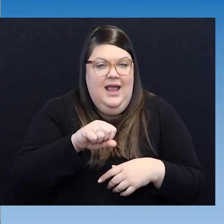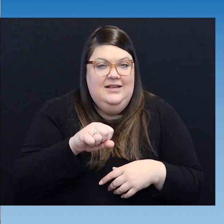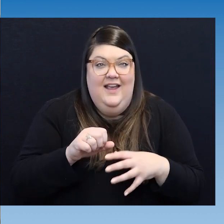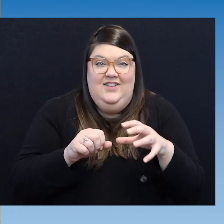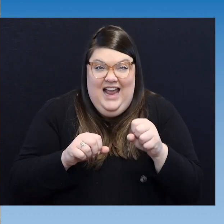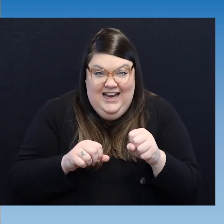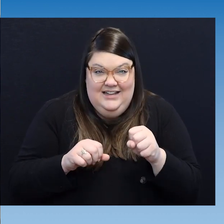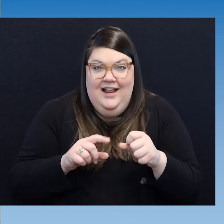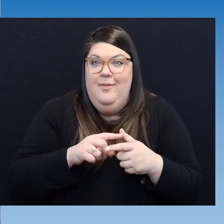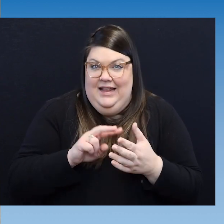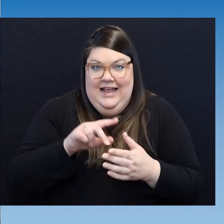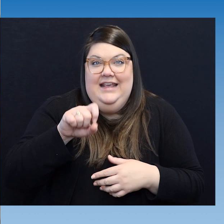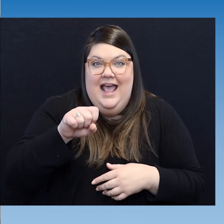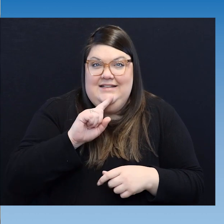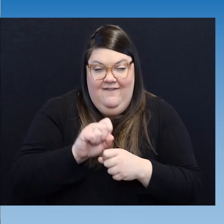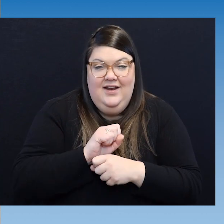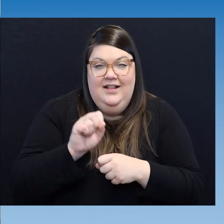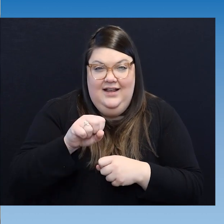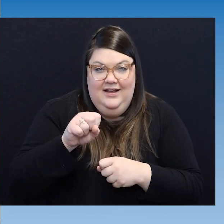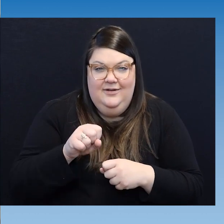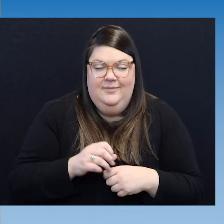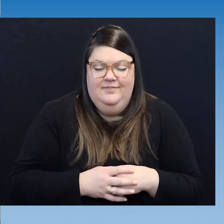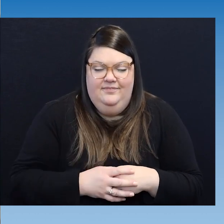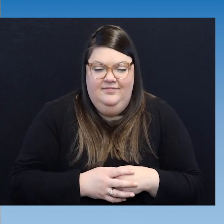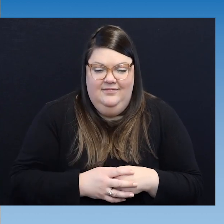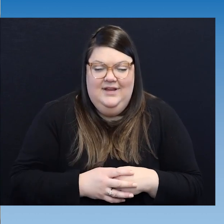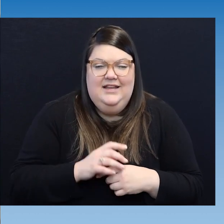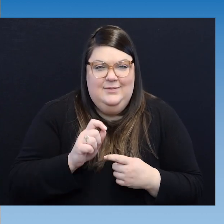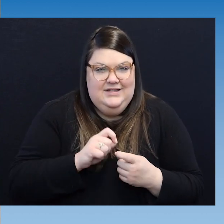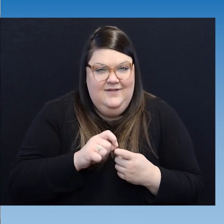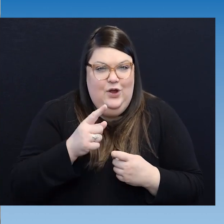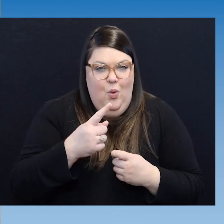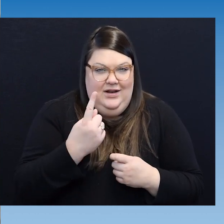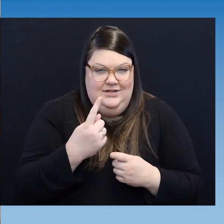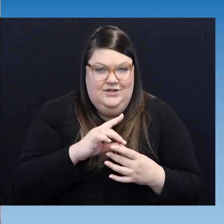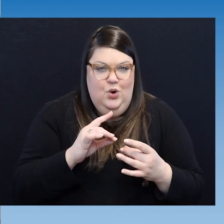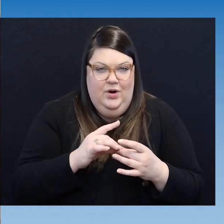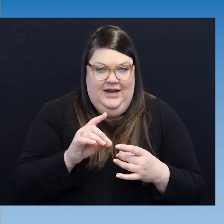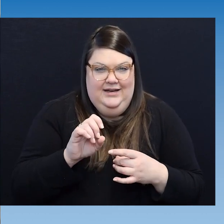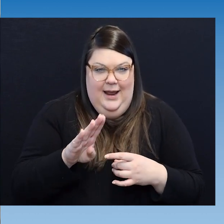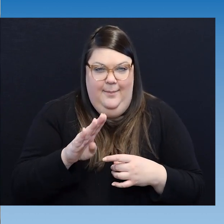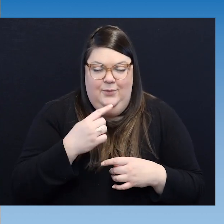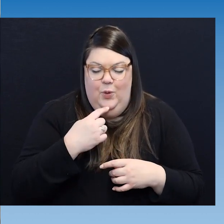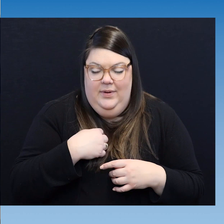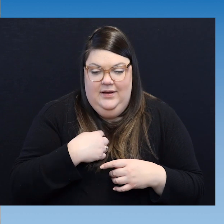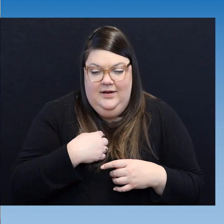meant yes, definitely, you know, and it was specifically one story she was telling me